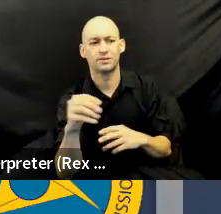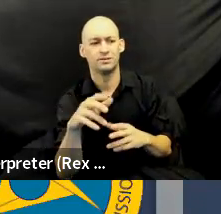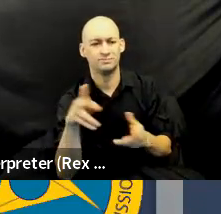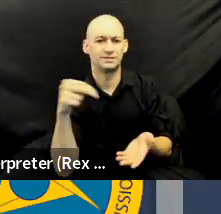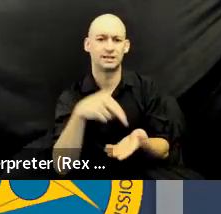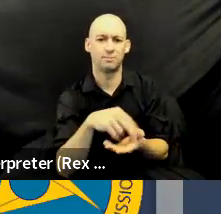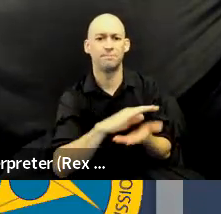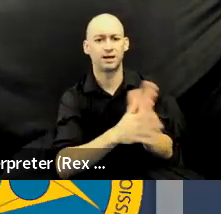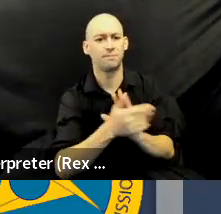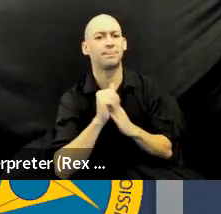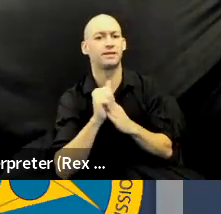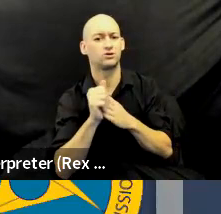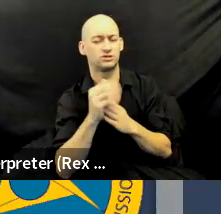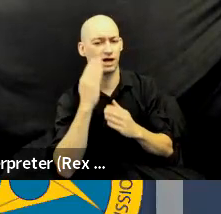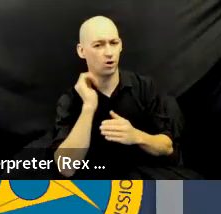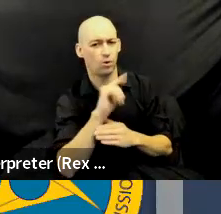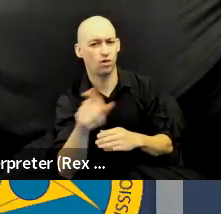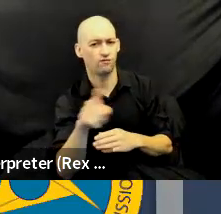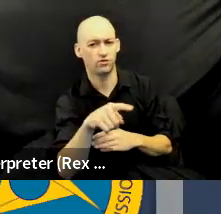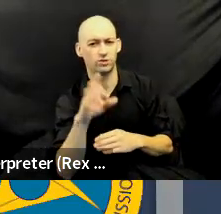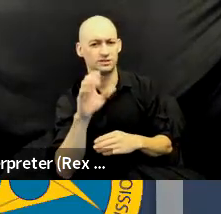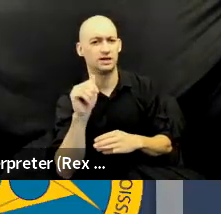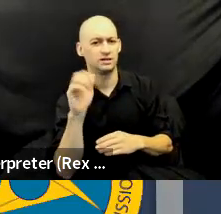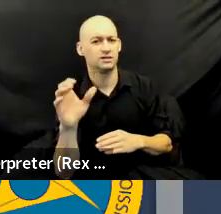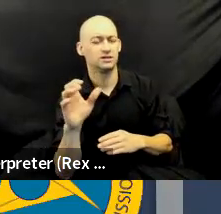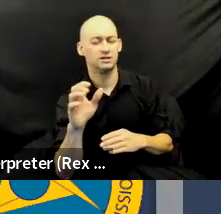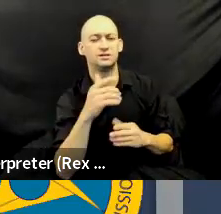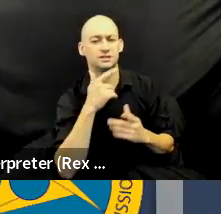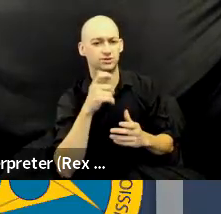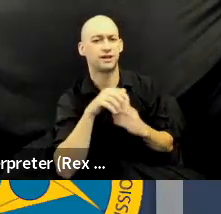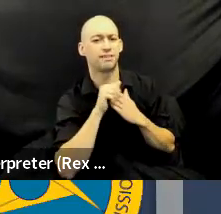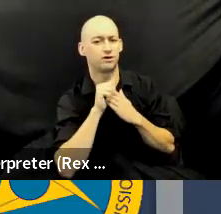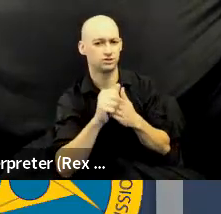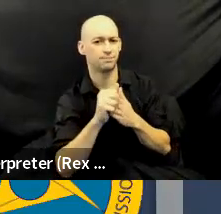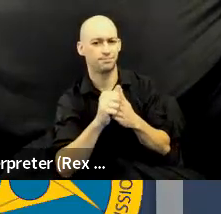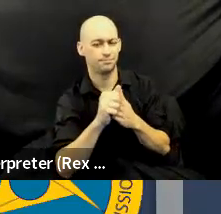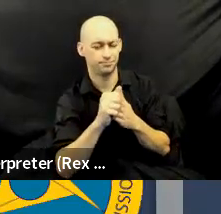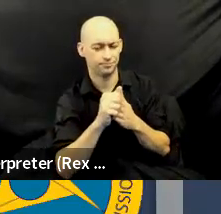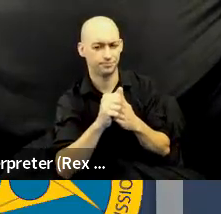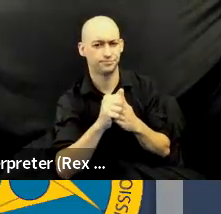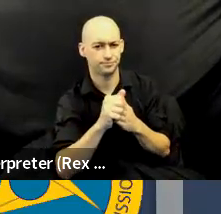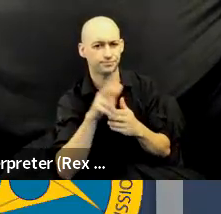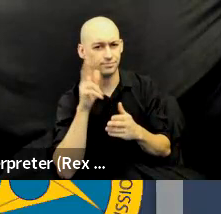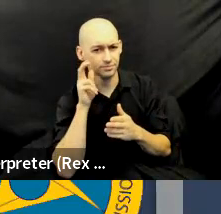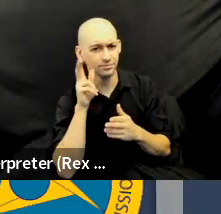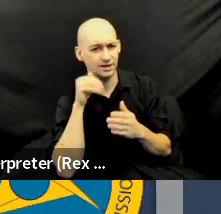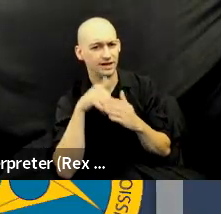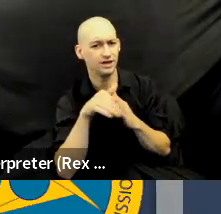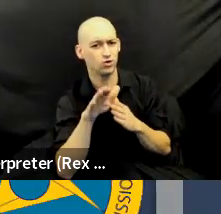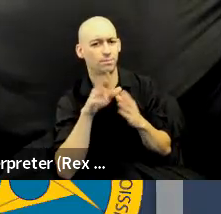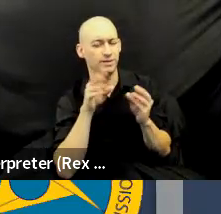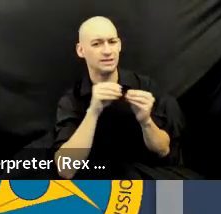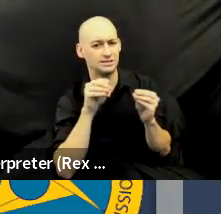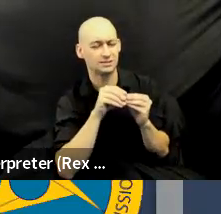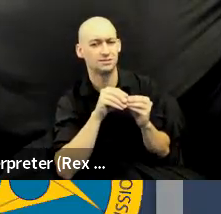that all of you in the CAC are very interested in leadership. I hear it in your meetings,